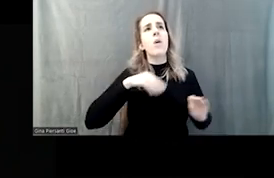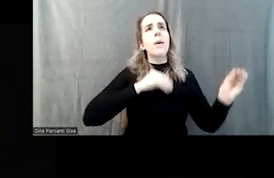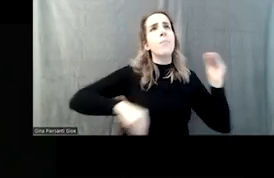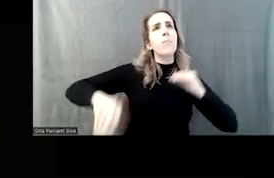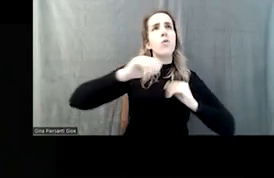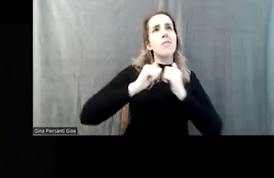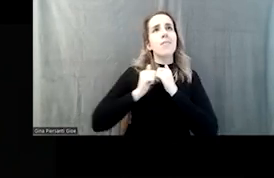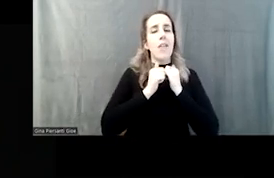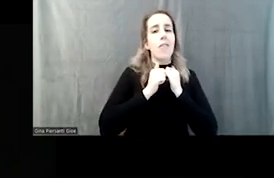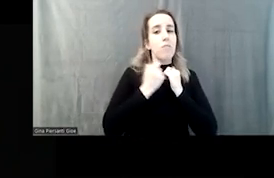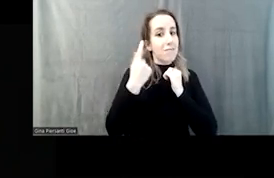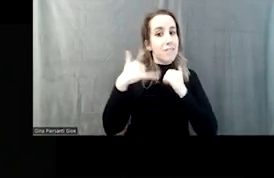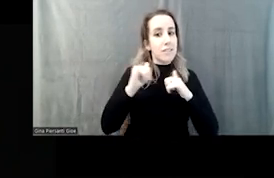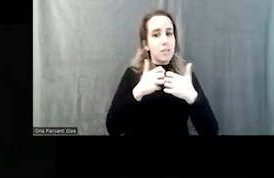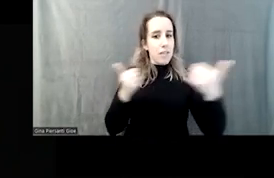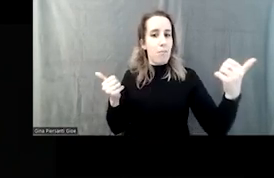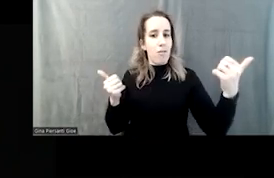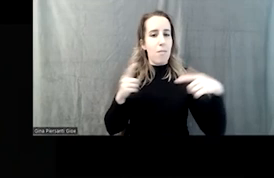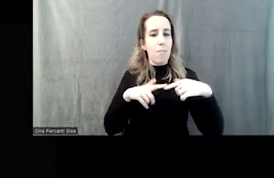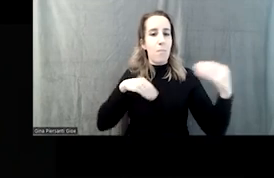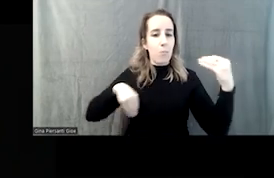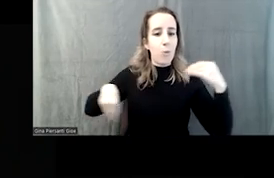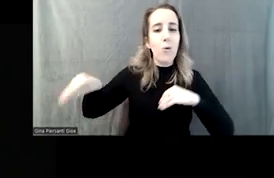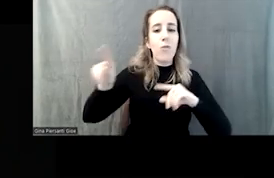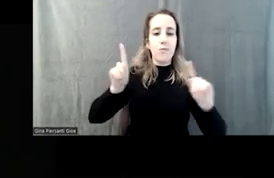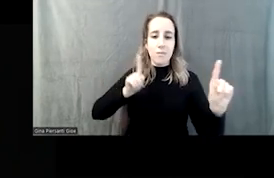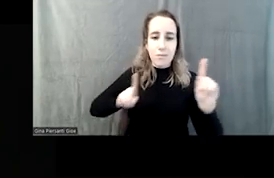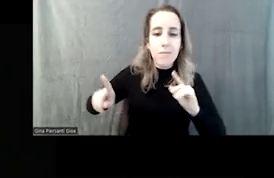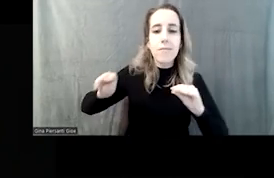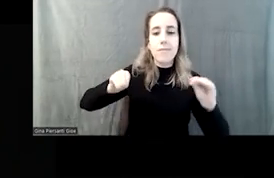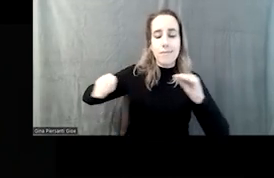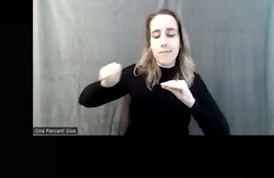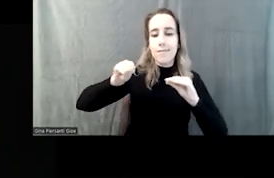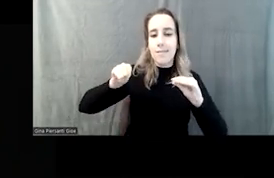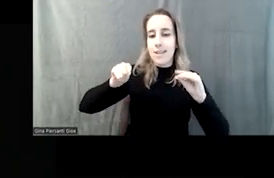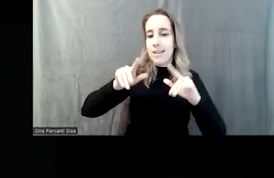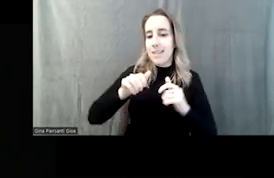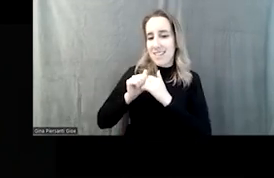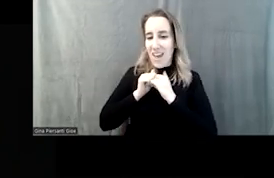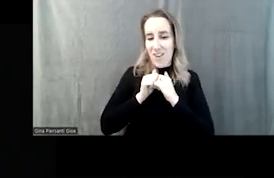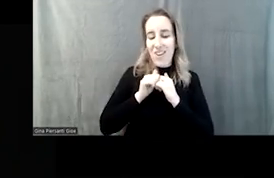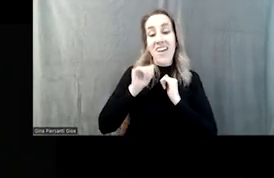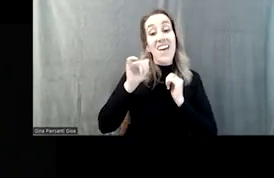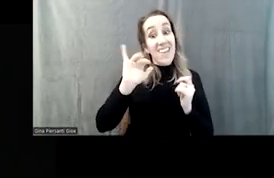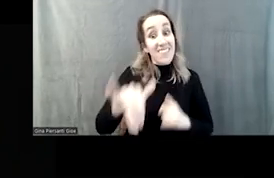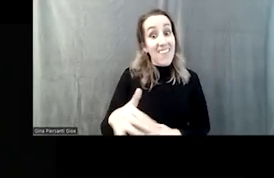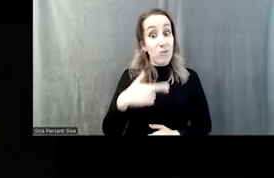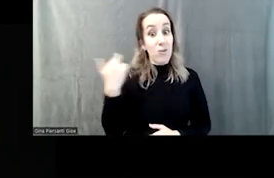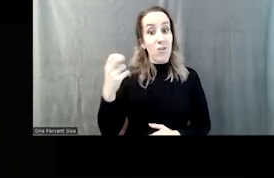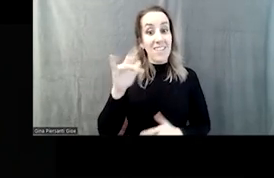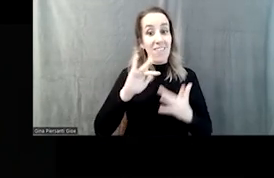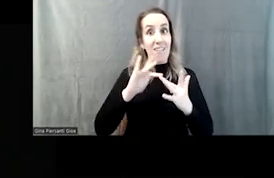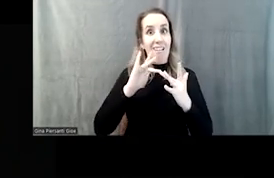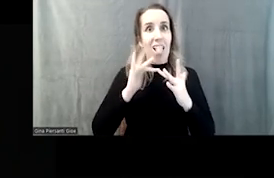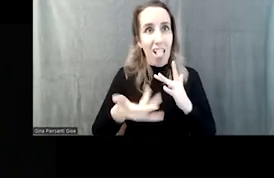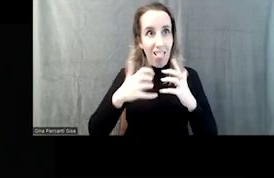not together. And obviously that was a gamble if my internet broke down, but luckily I was there, and it actually did feel like